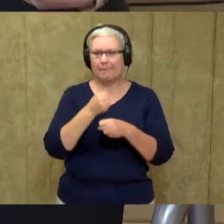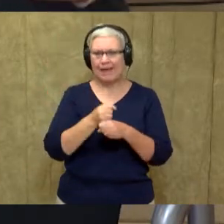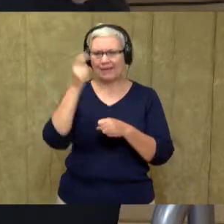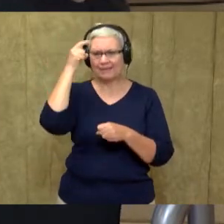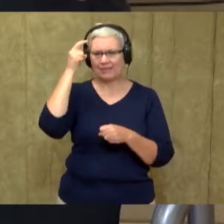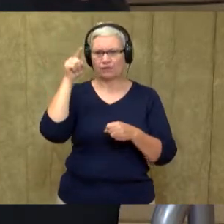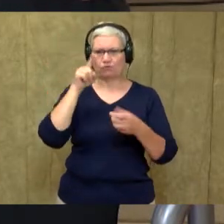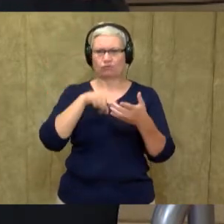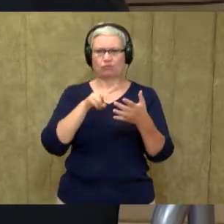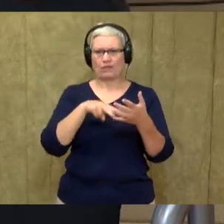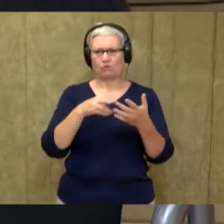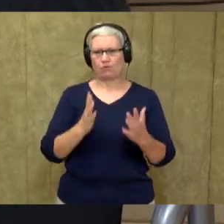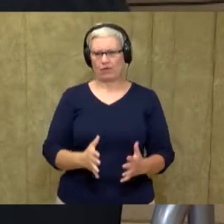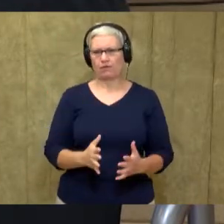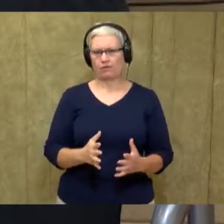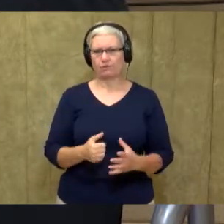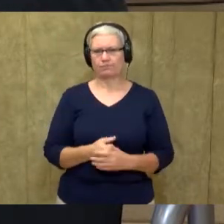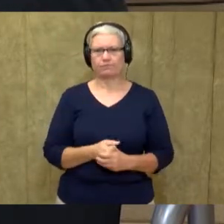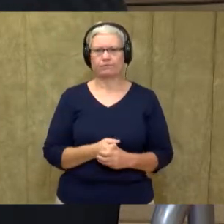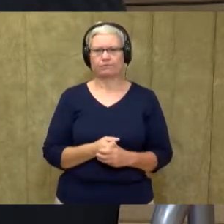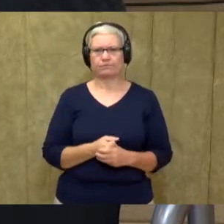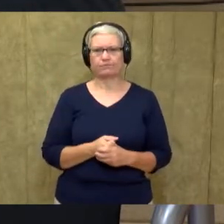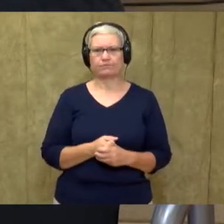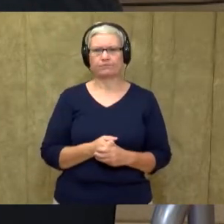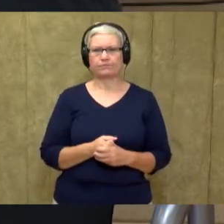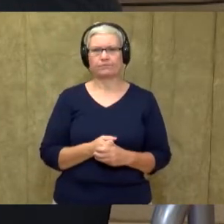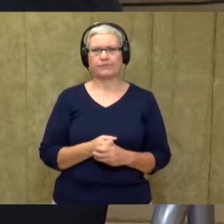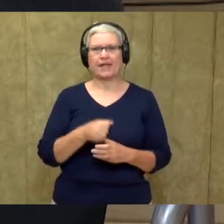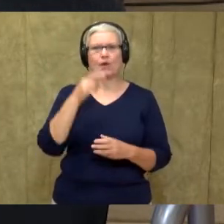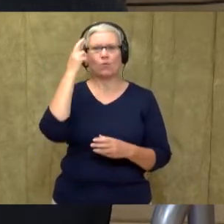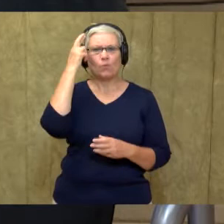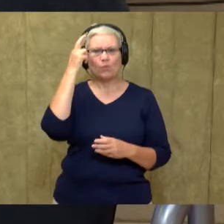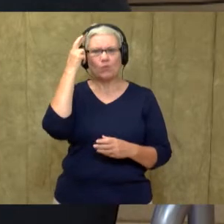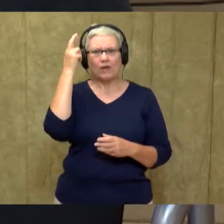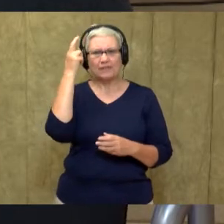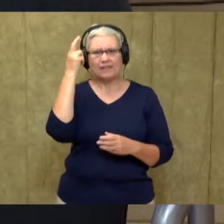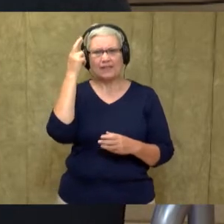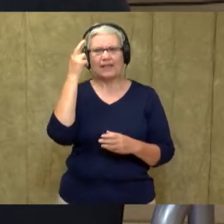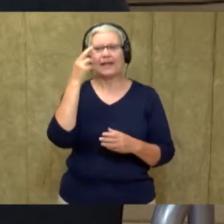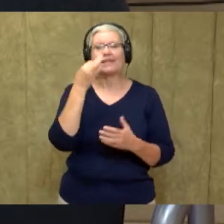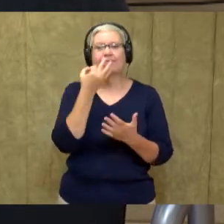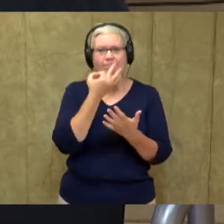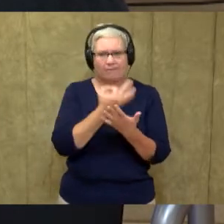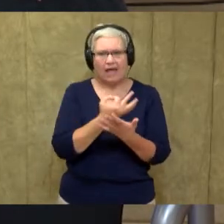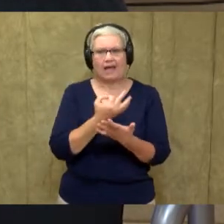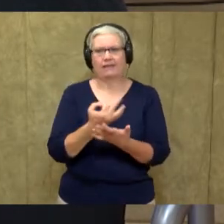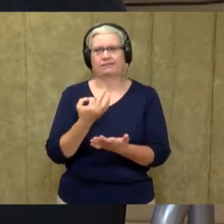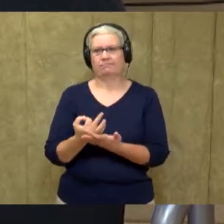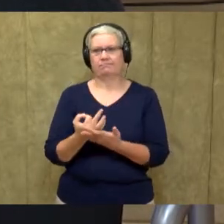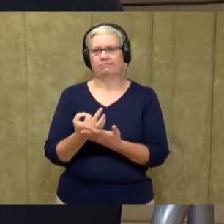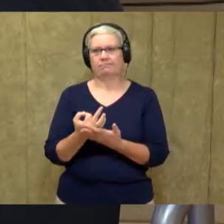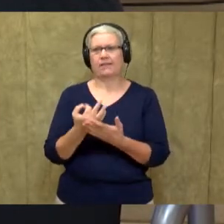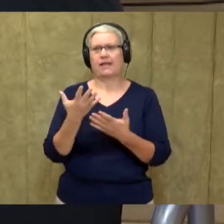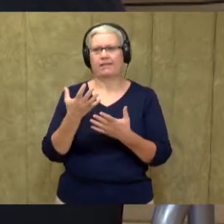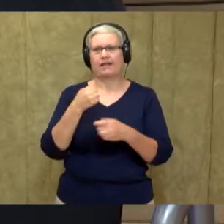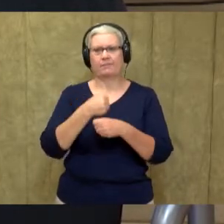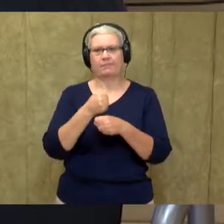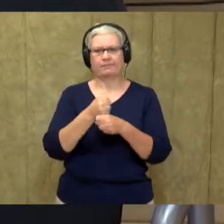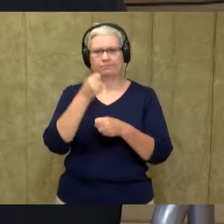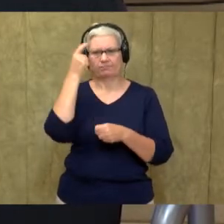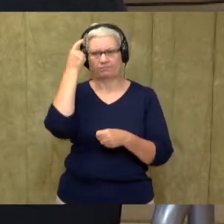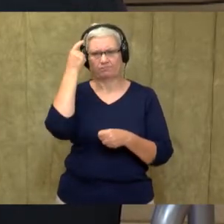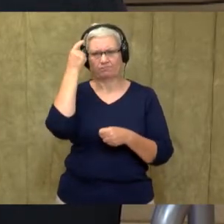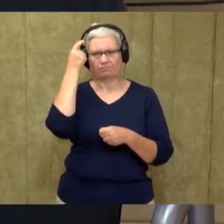okay? And reasoning is that factual explanation based on what makes sense, okay?